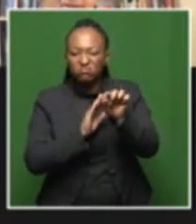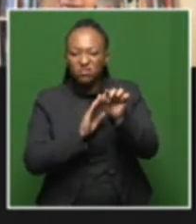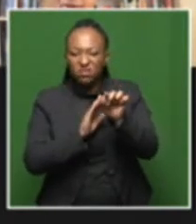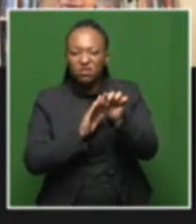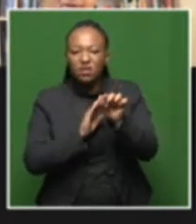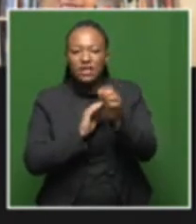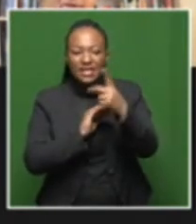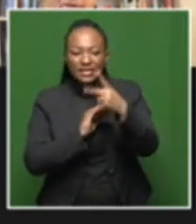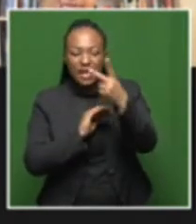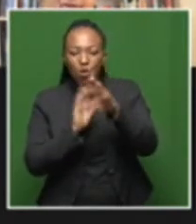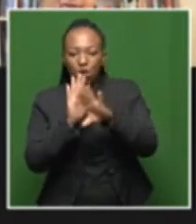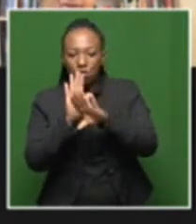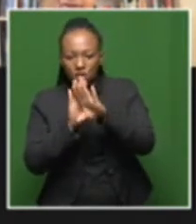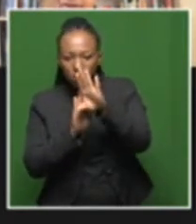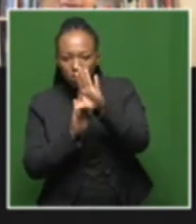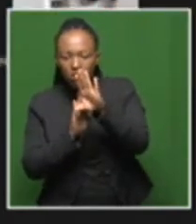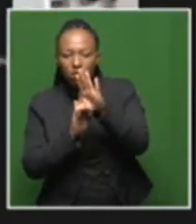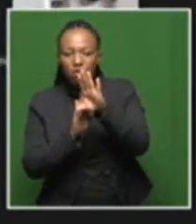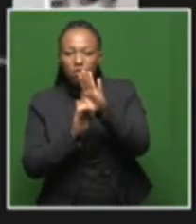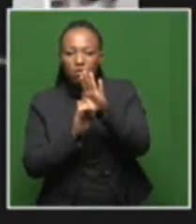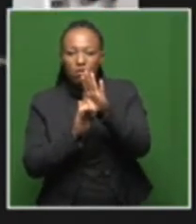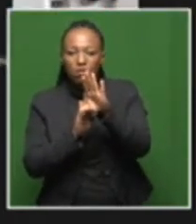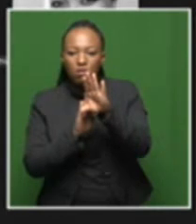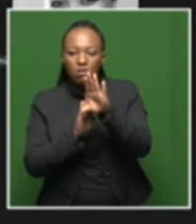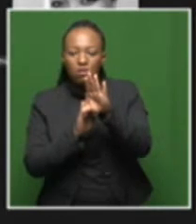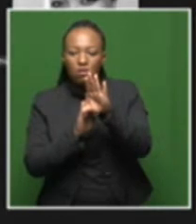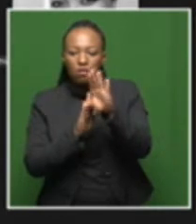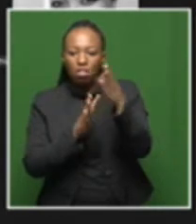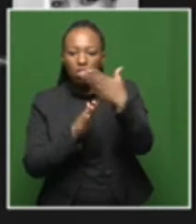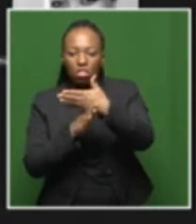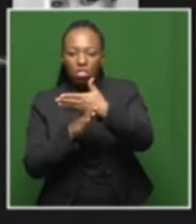lineages, the second wave saw the emergence of... Hi, colleagues.